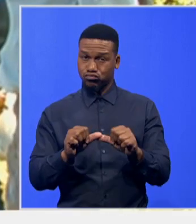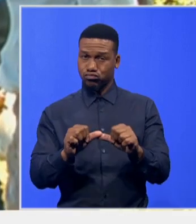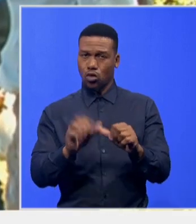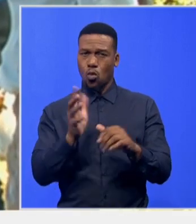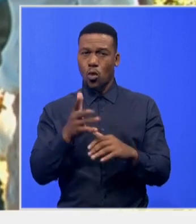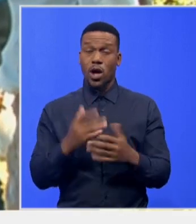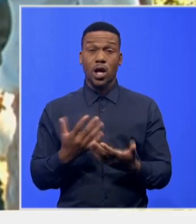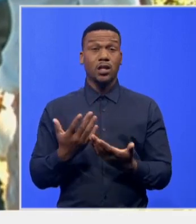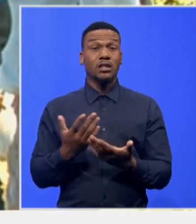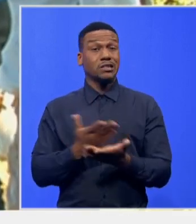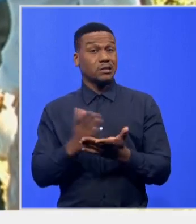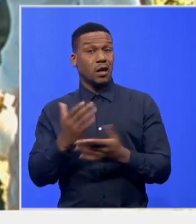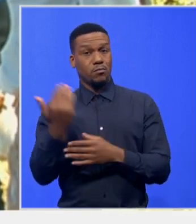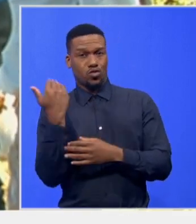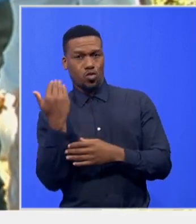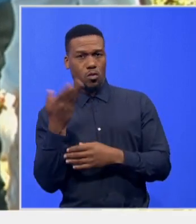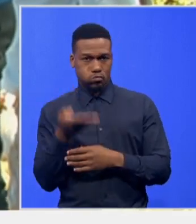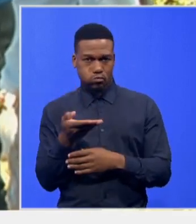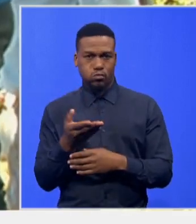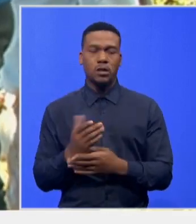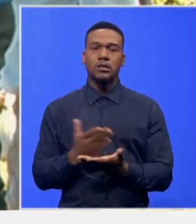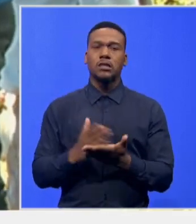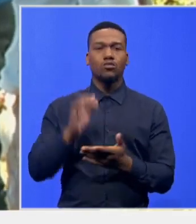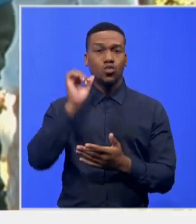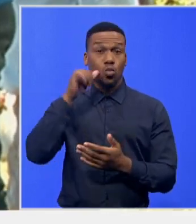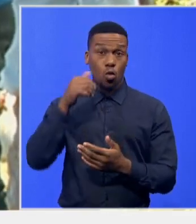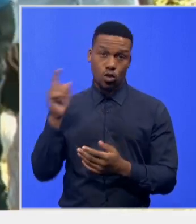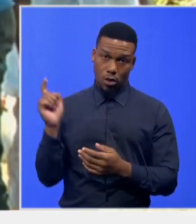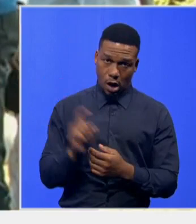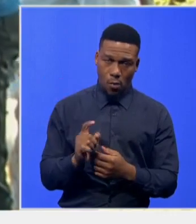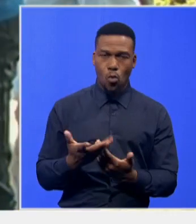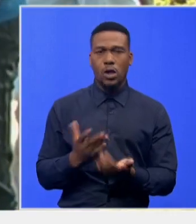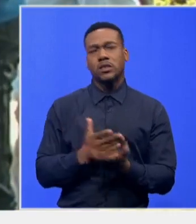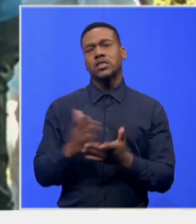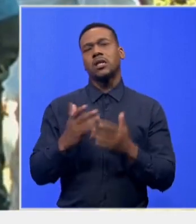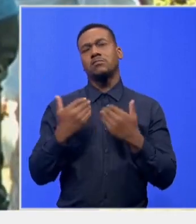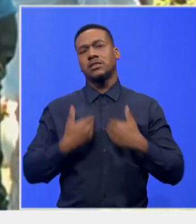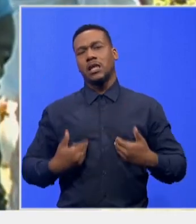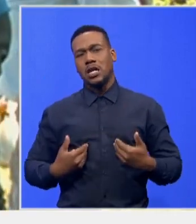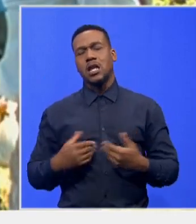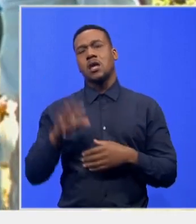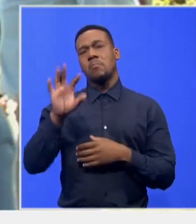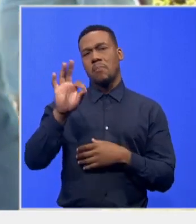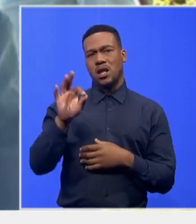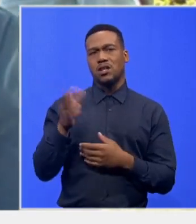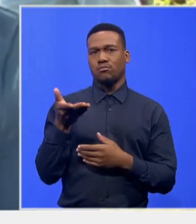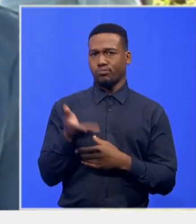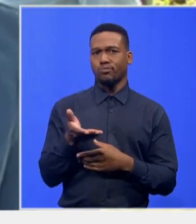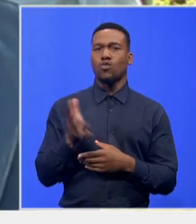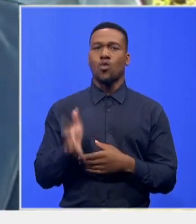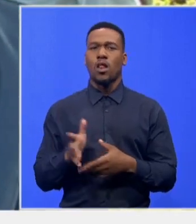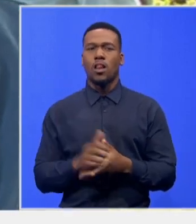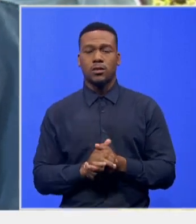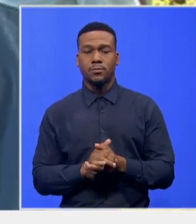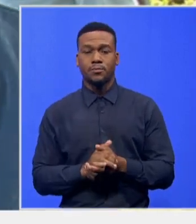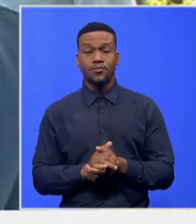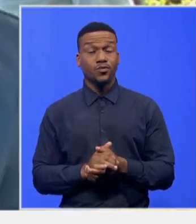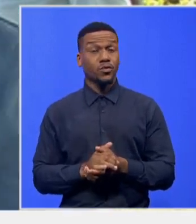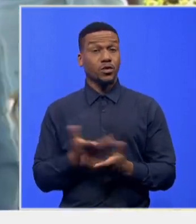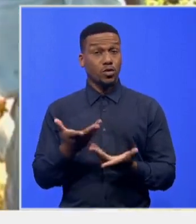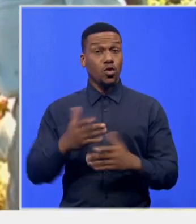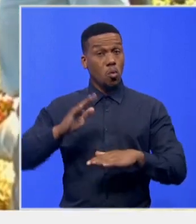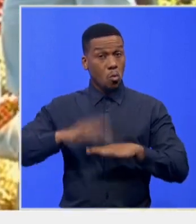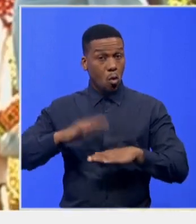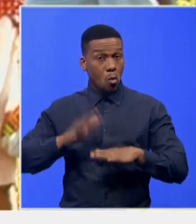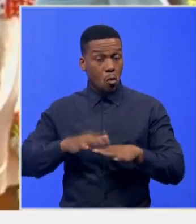came yesterday, and some will be coming on Easter Sunday as well as on Easter Monday. But to speak more, we are joined by a family,